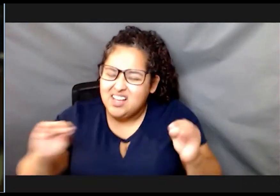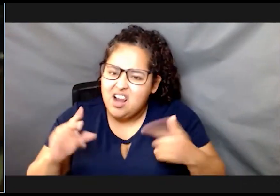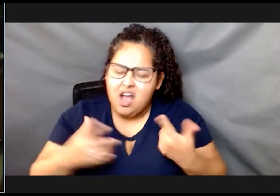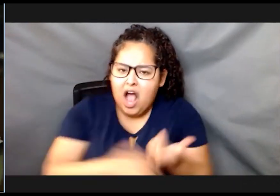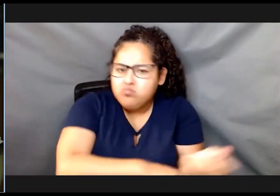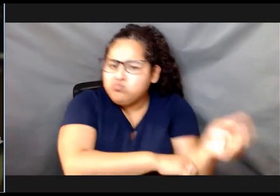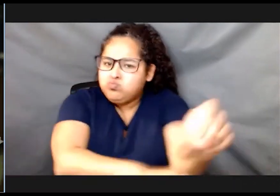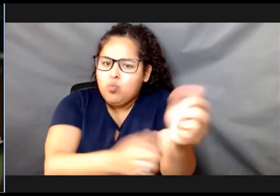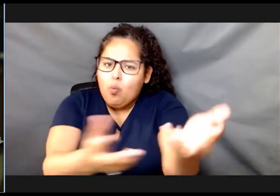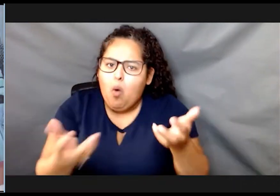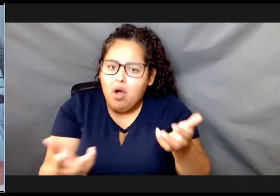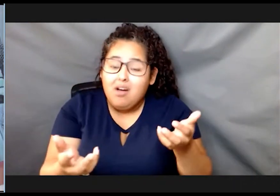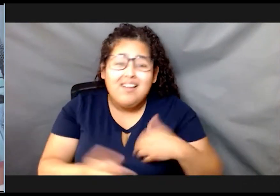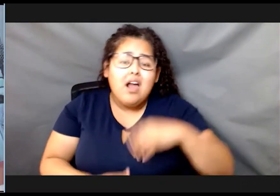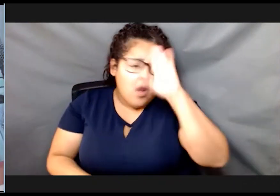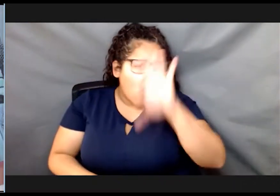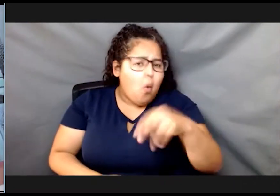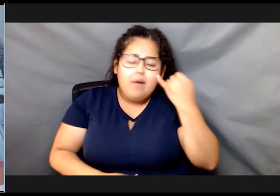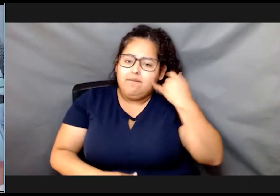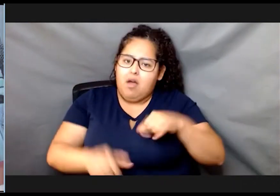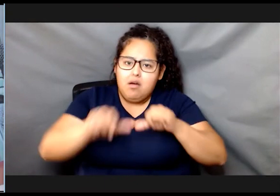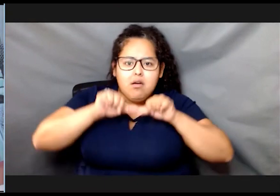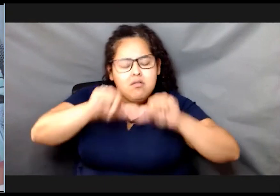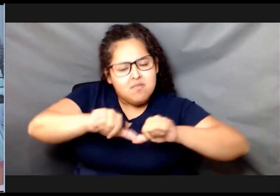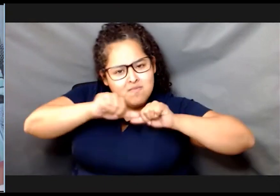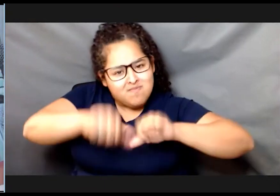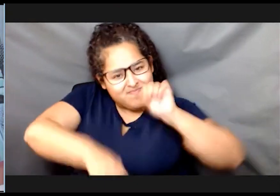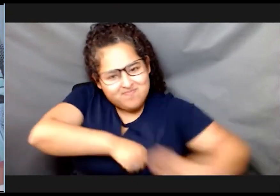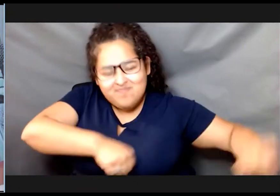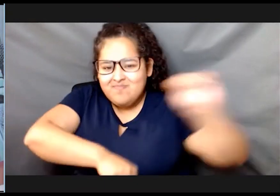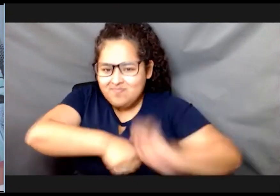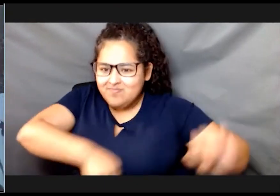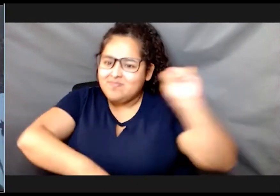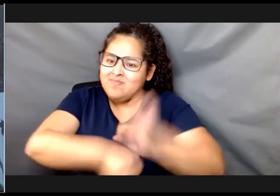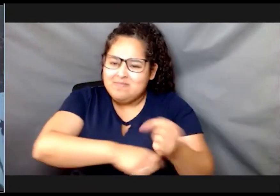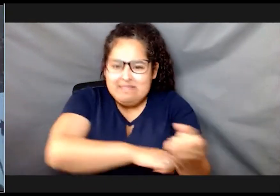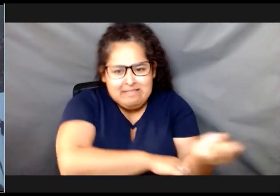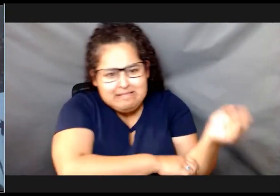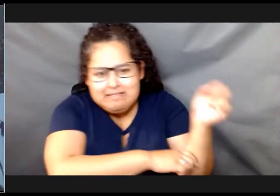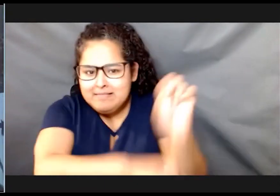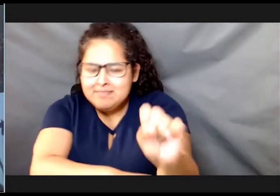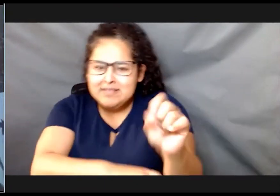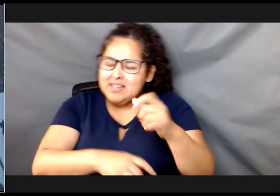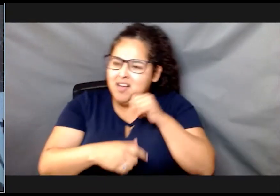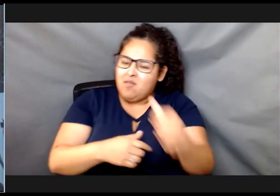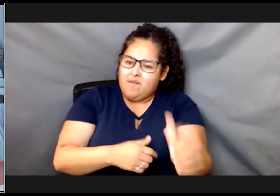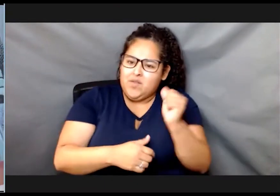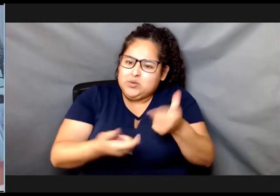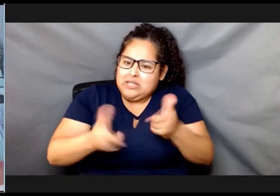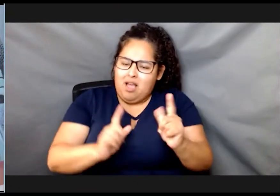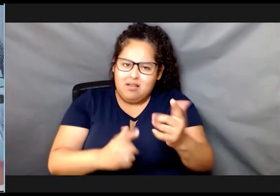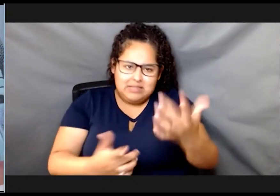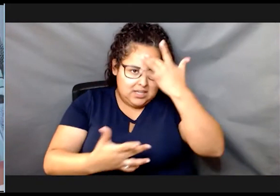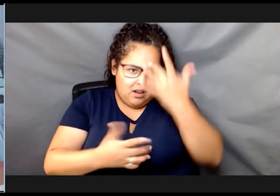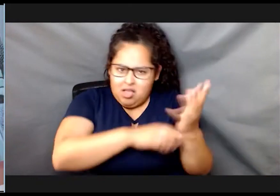that if I continue working hard, pushing every day, not letting the sickness push me